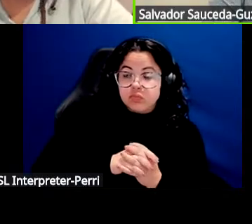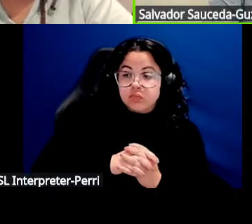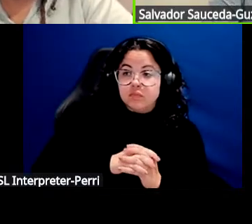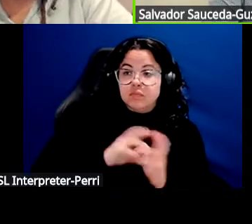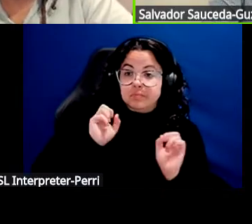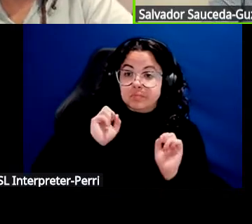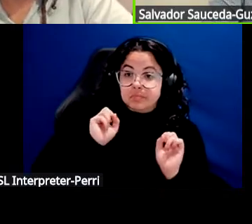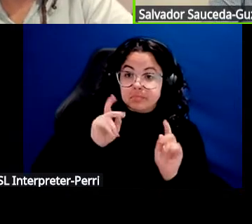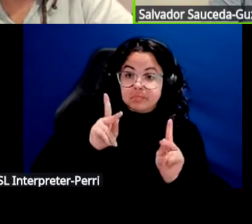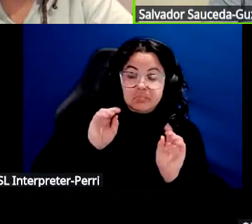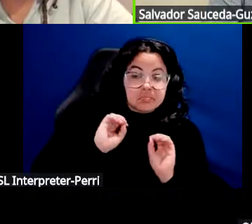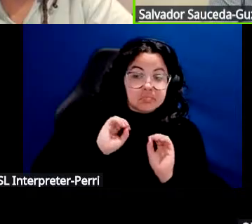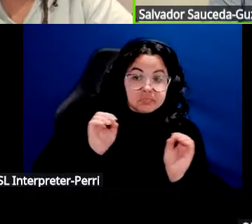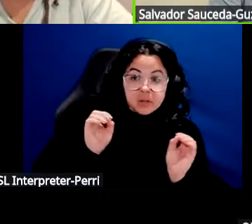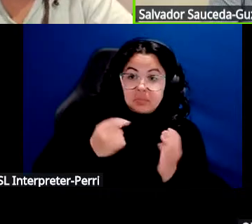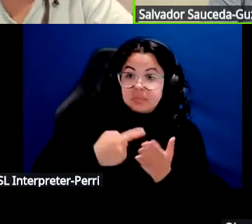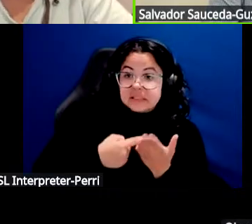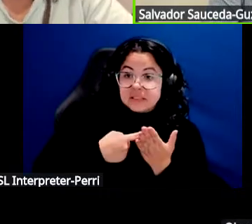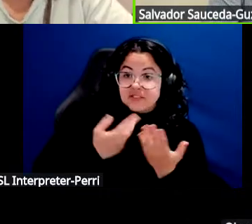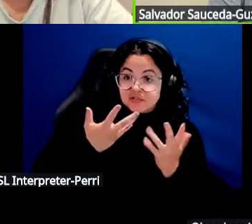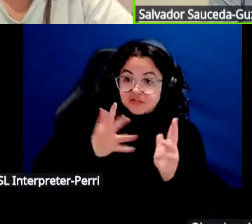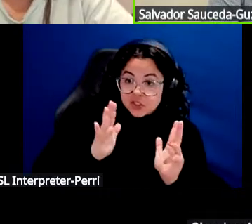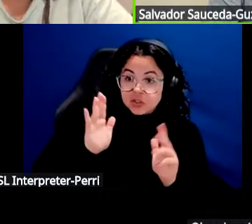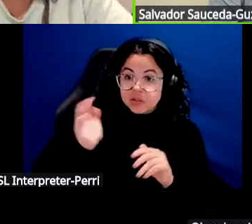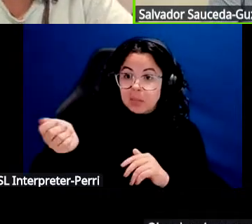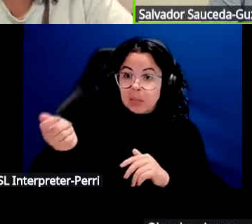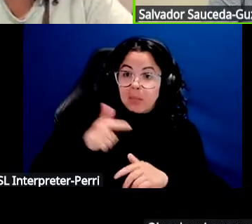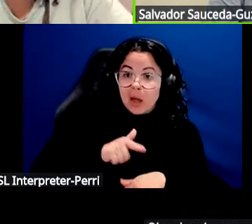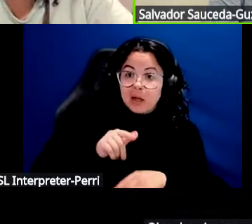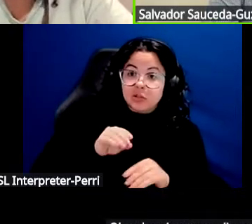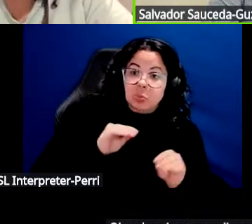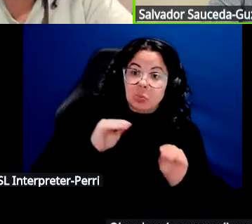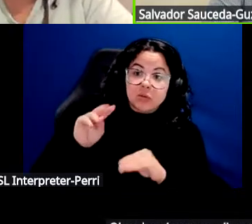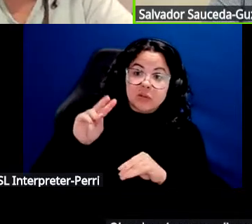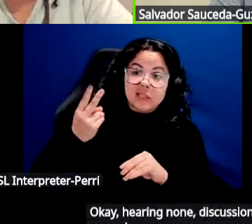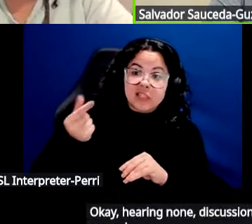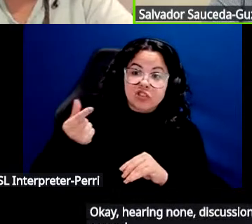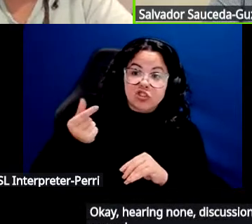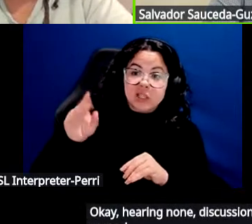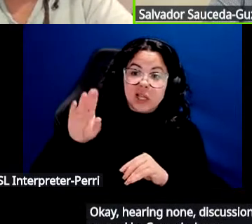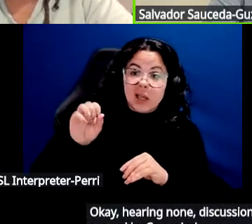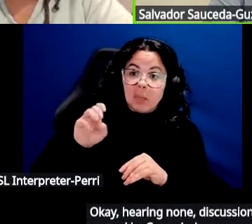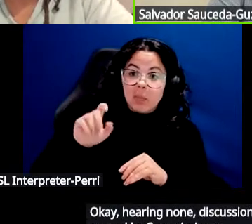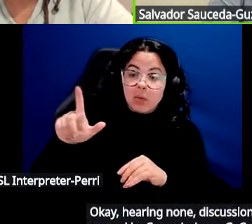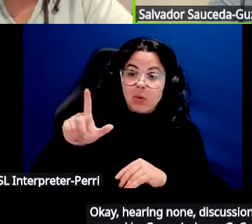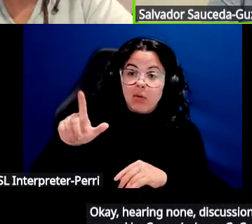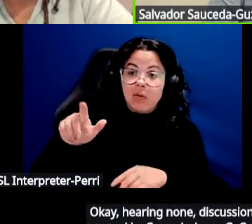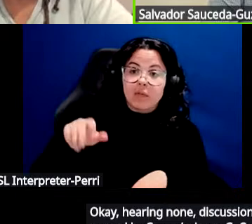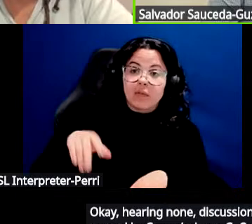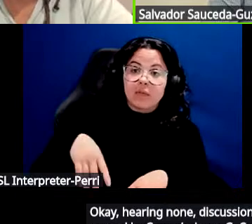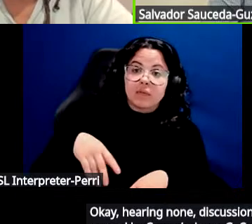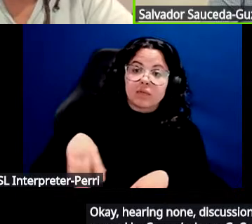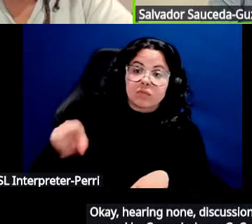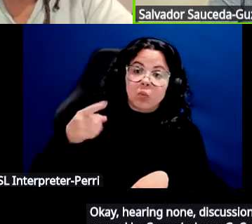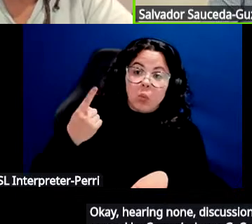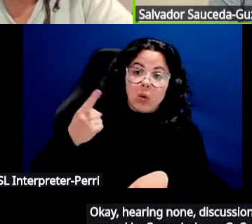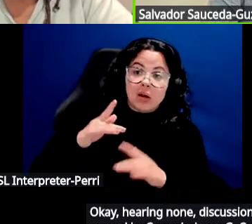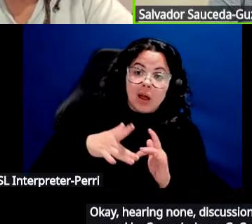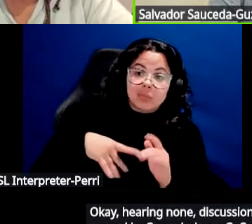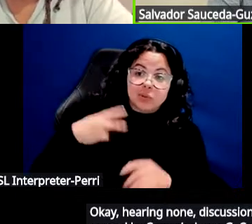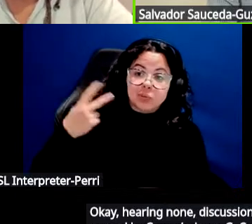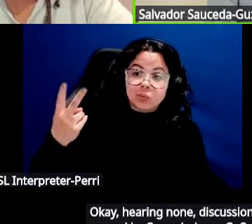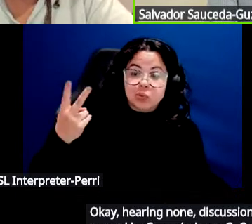Okay, hearing none, discussion's over. I'll go back to the motion. It was seconded by Commissioner G. Campbell. 5D01 is absent,